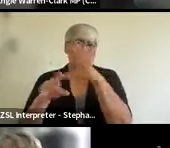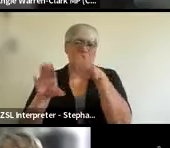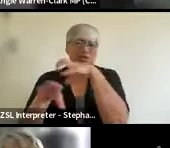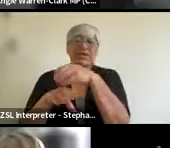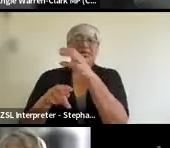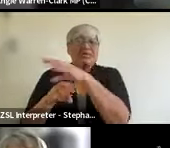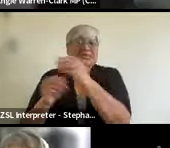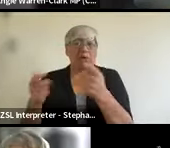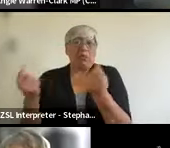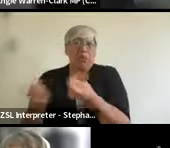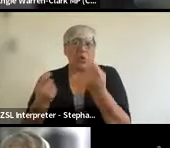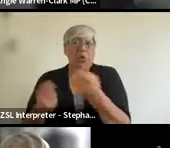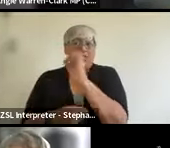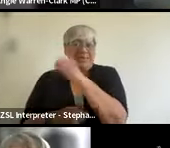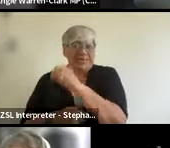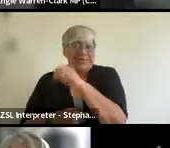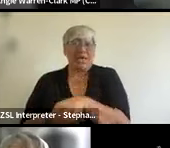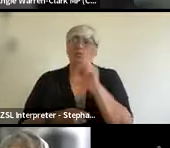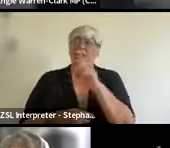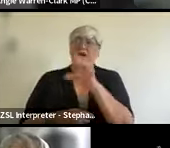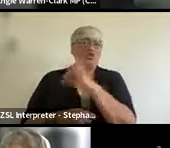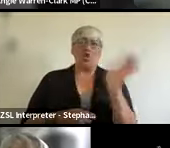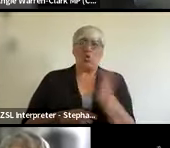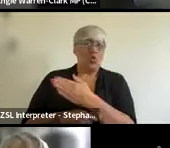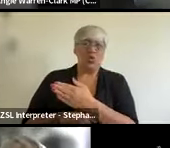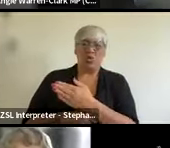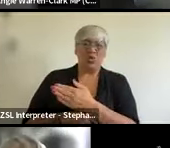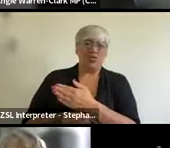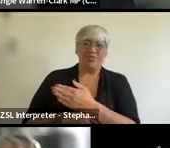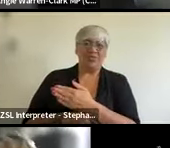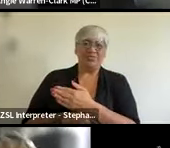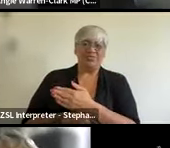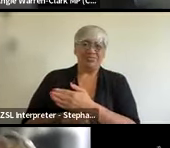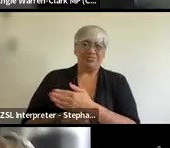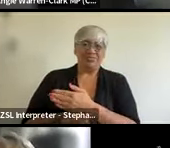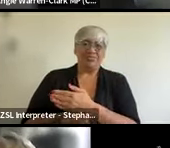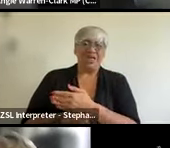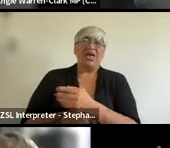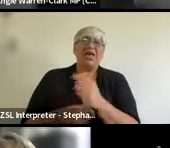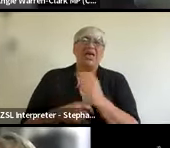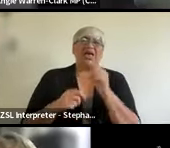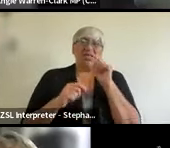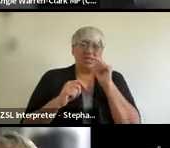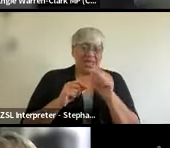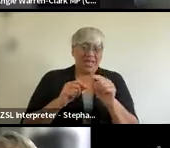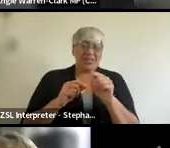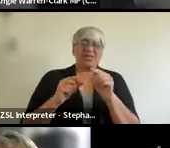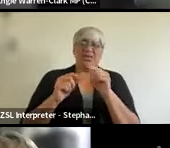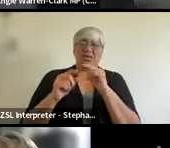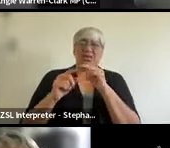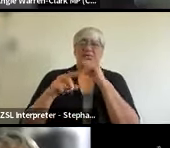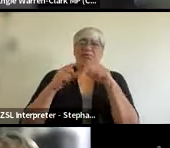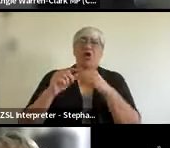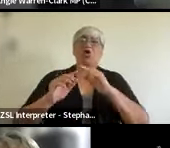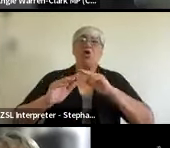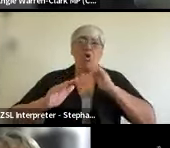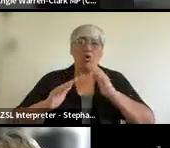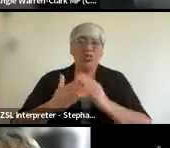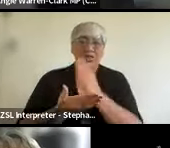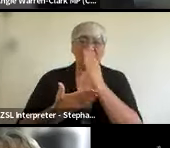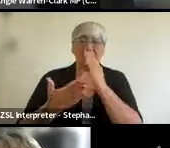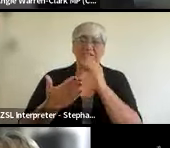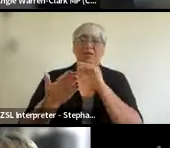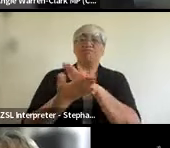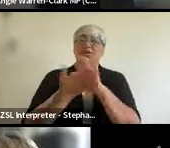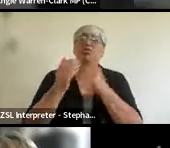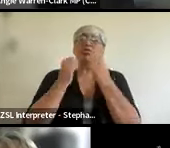work, absolutely, but not all. And that's around the authenticity, just proving